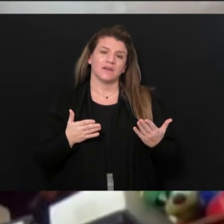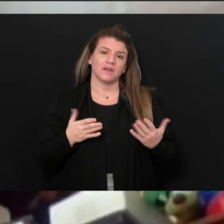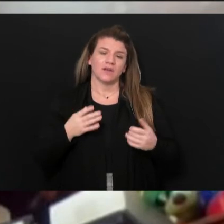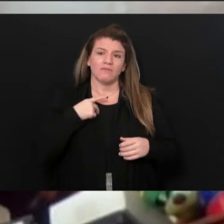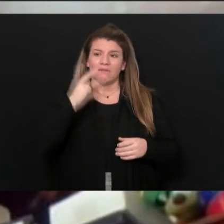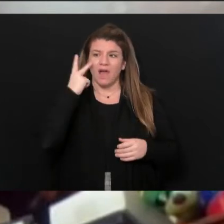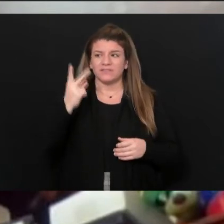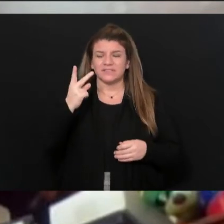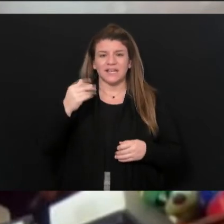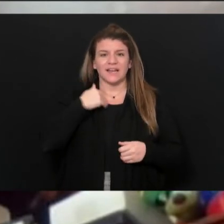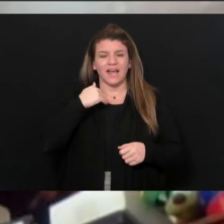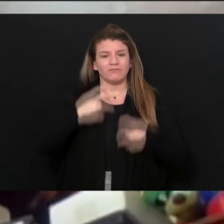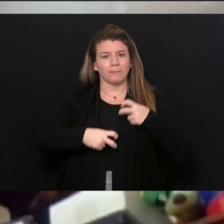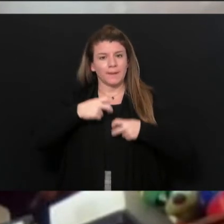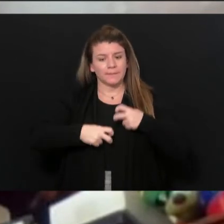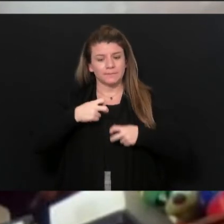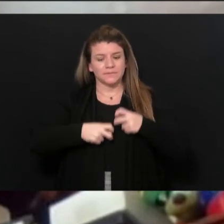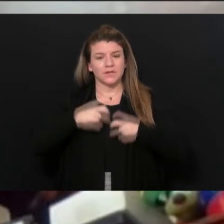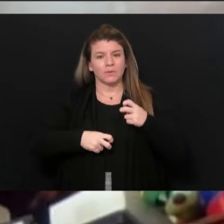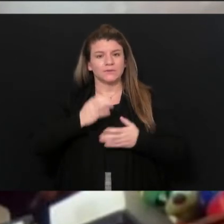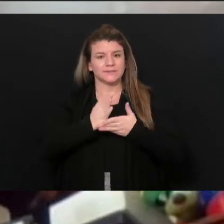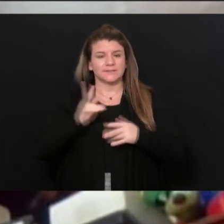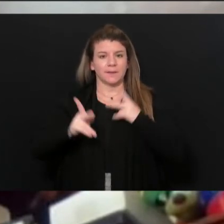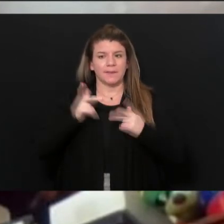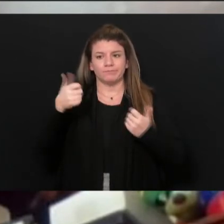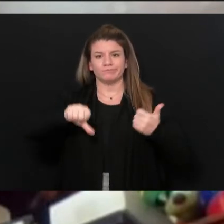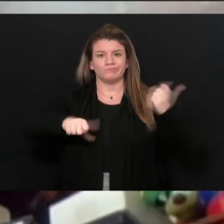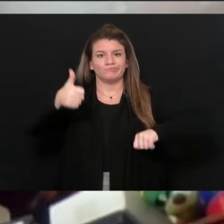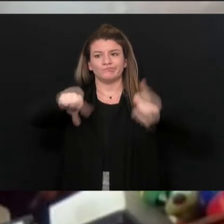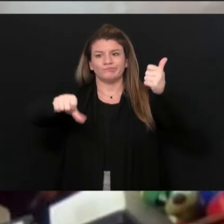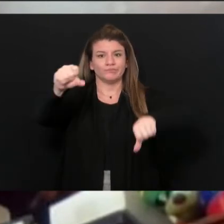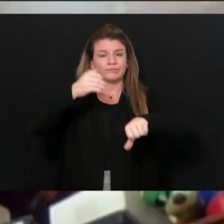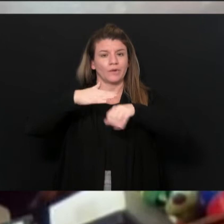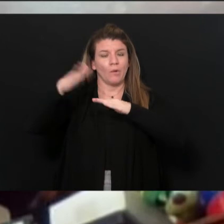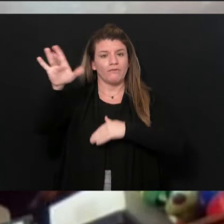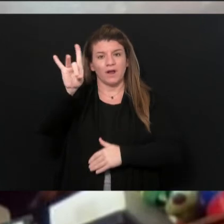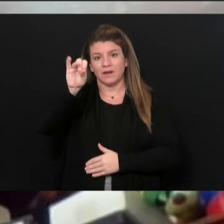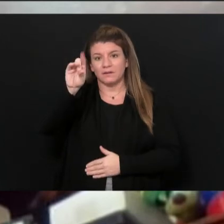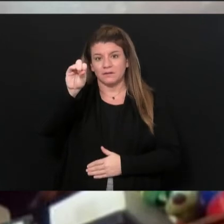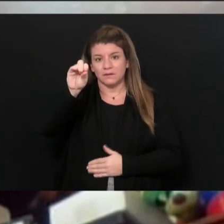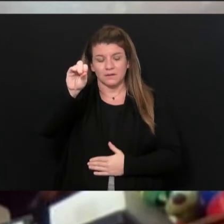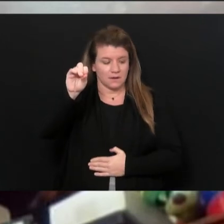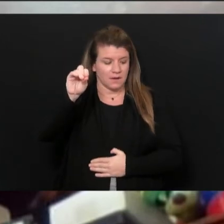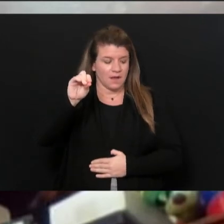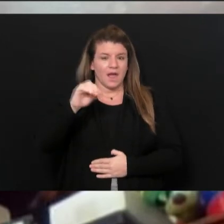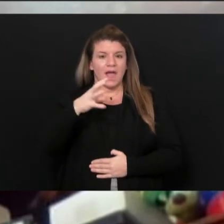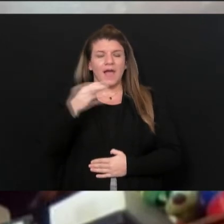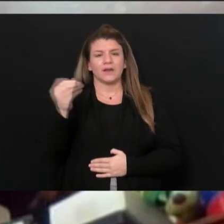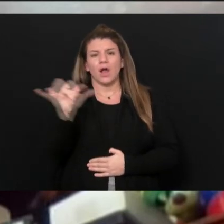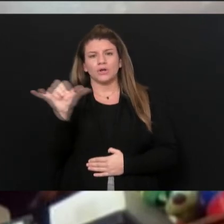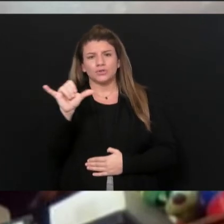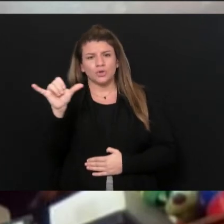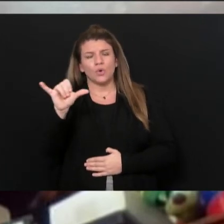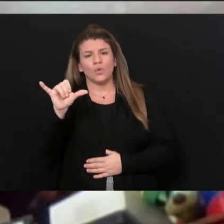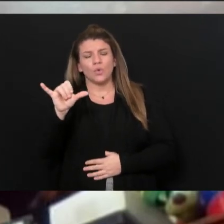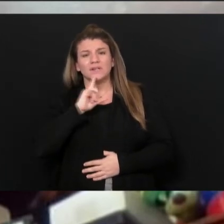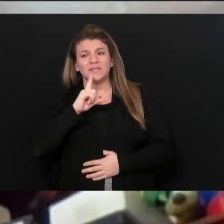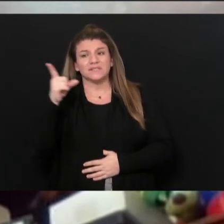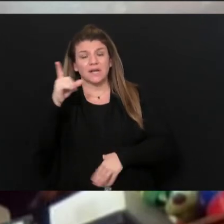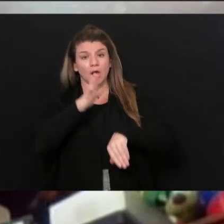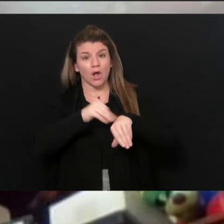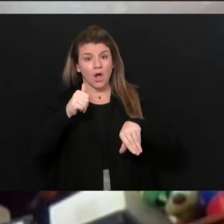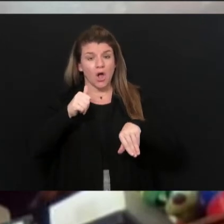there problems with people getting turned away who are 80 and up? And if so, does it call for